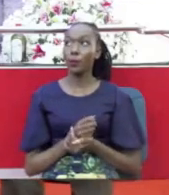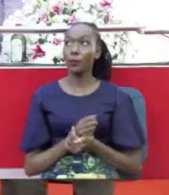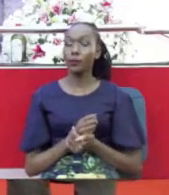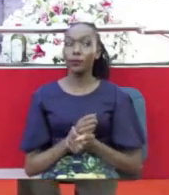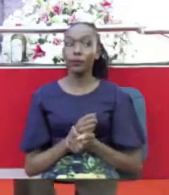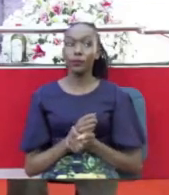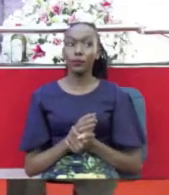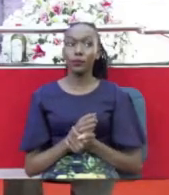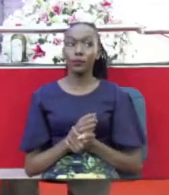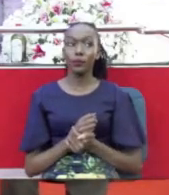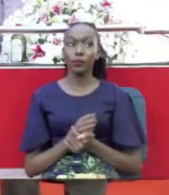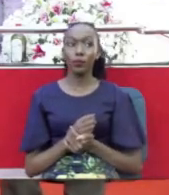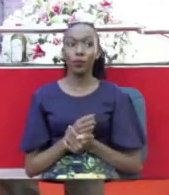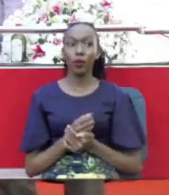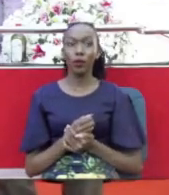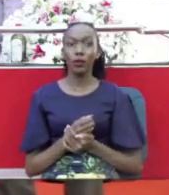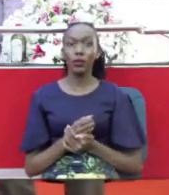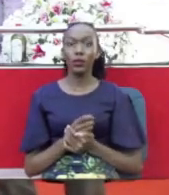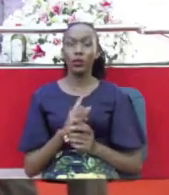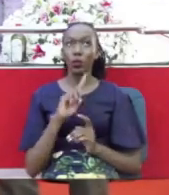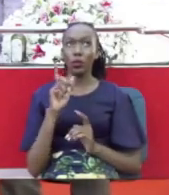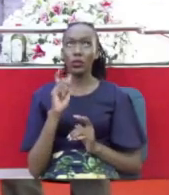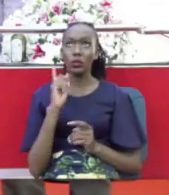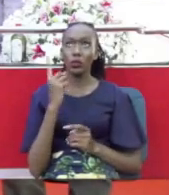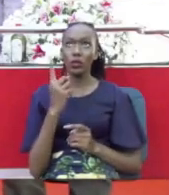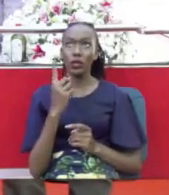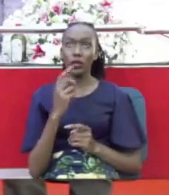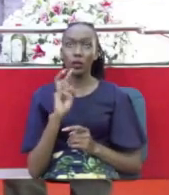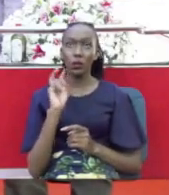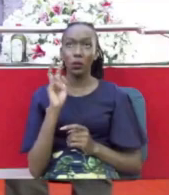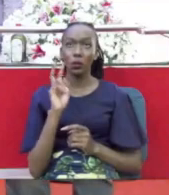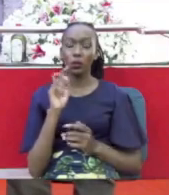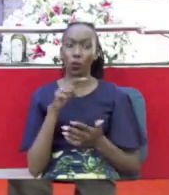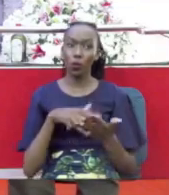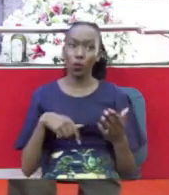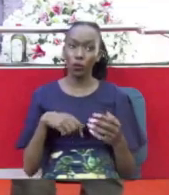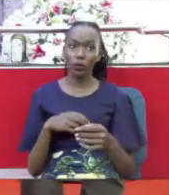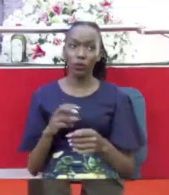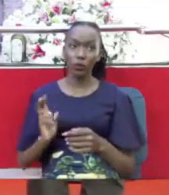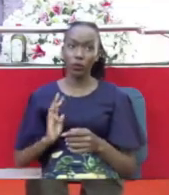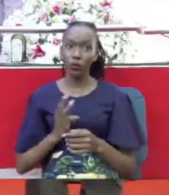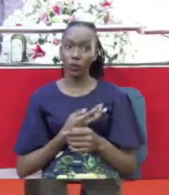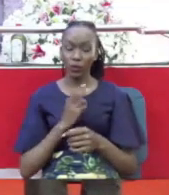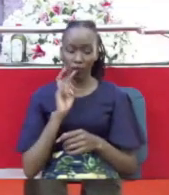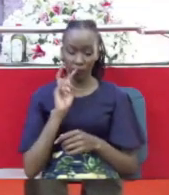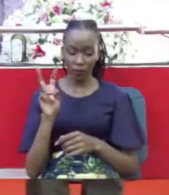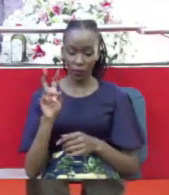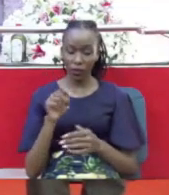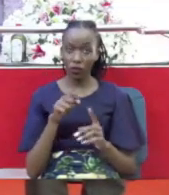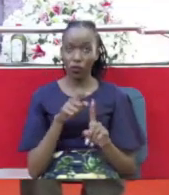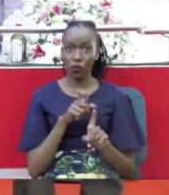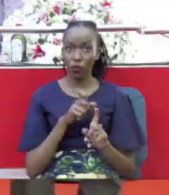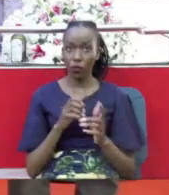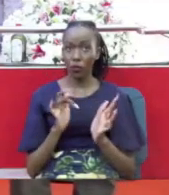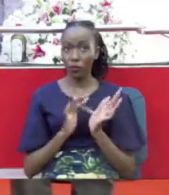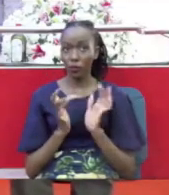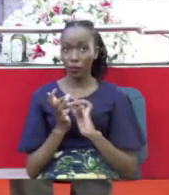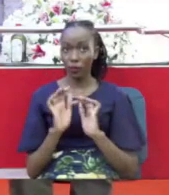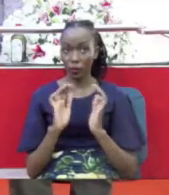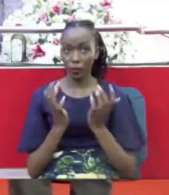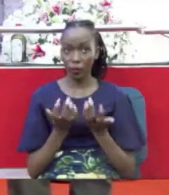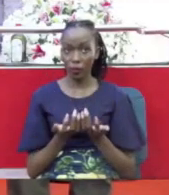from scripture? Where are we coming from? Are there lessons we can learn? Are there challenges we can